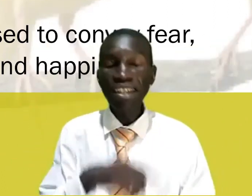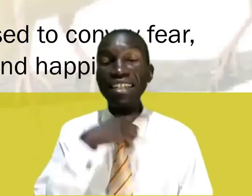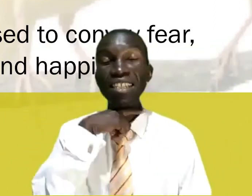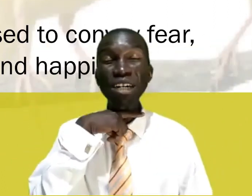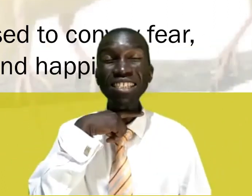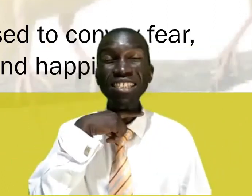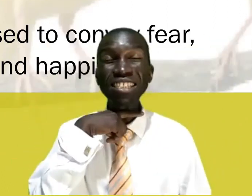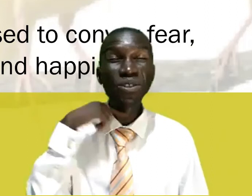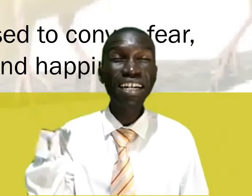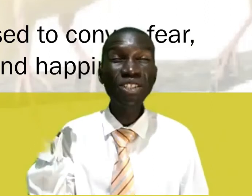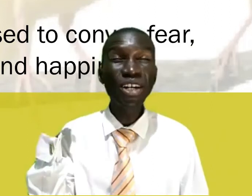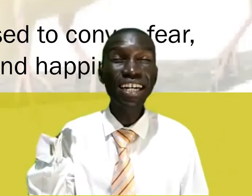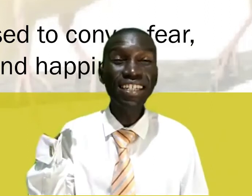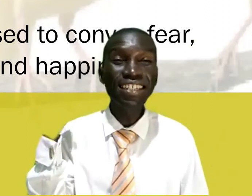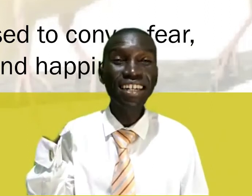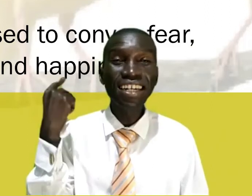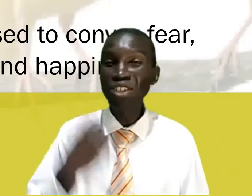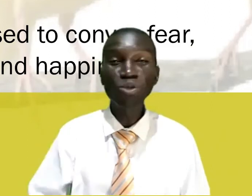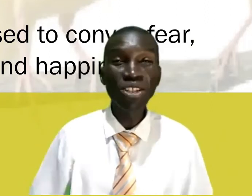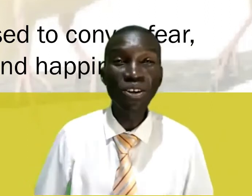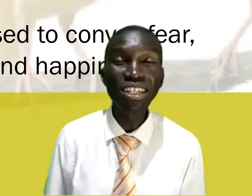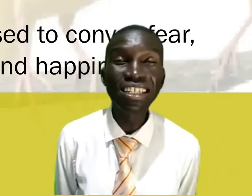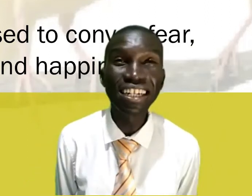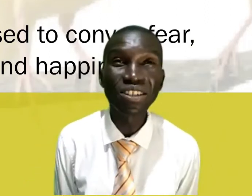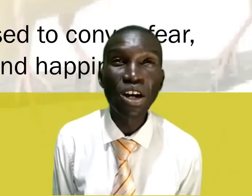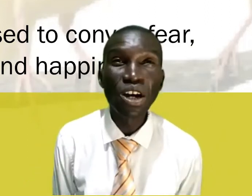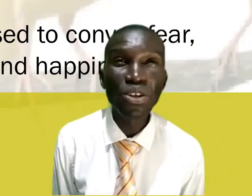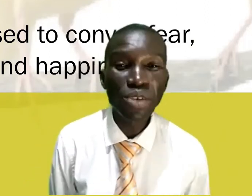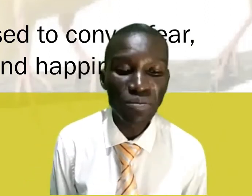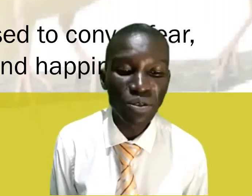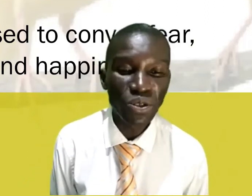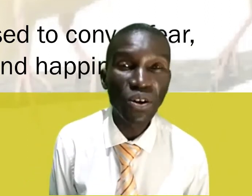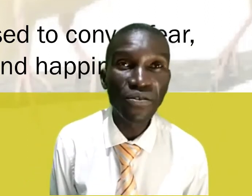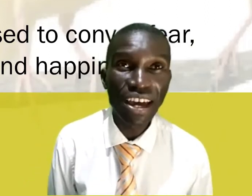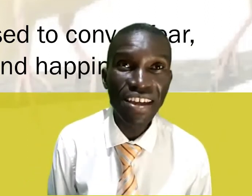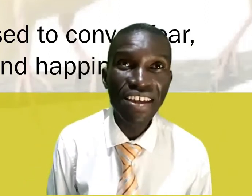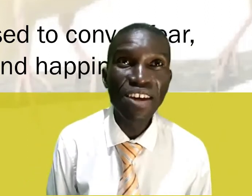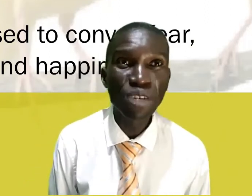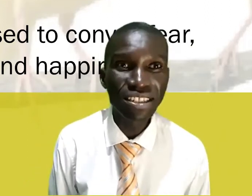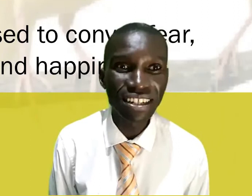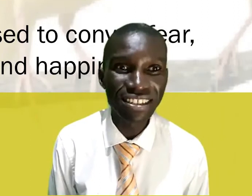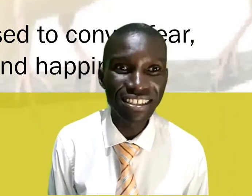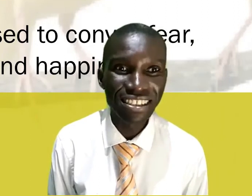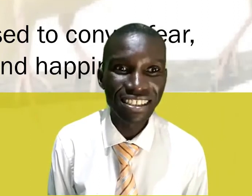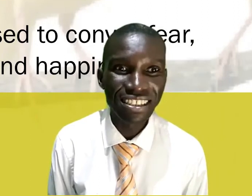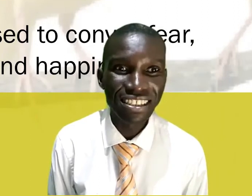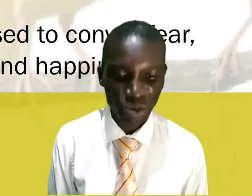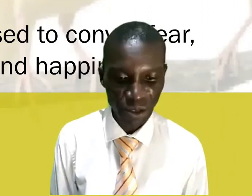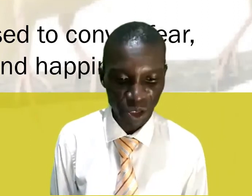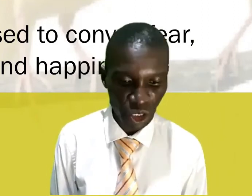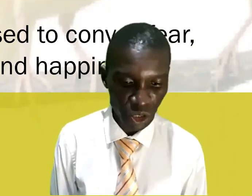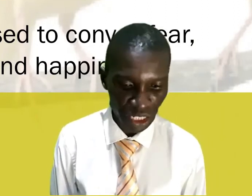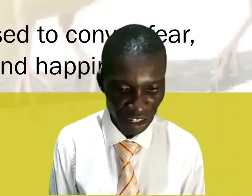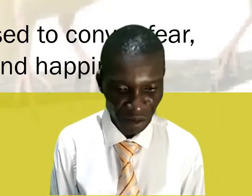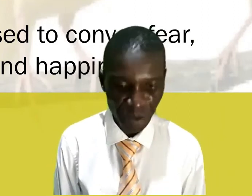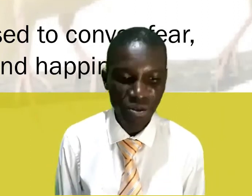face. Just imagine if I were to cut your head and it will be the only head. Will you be able to convey a message? Will you be able to